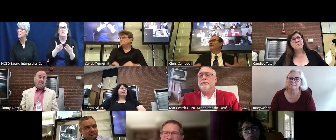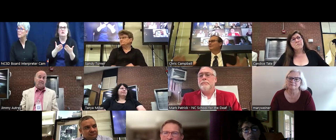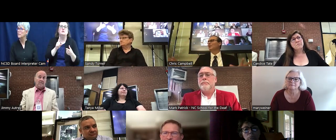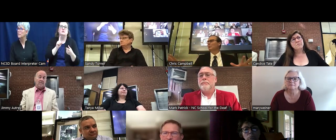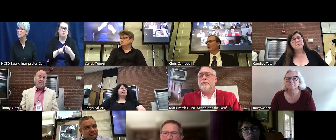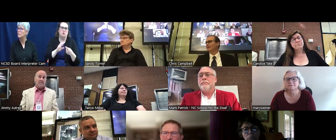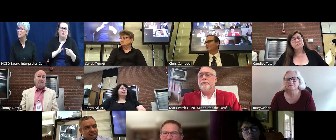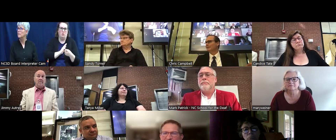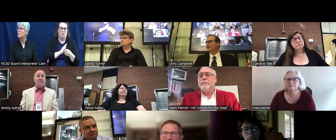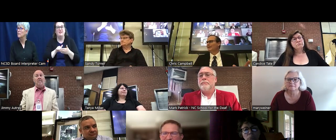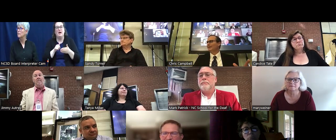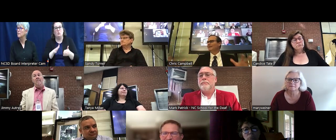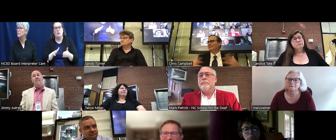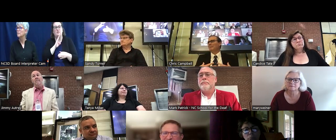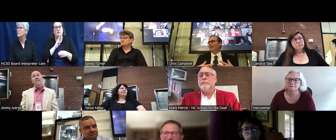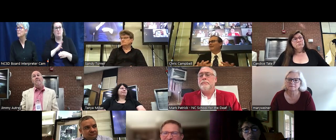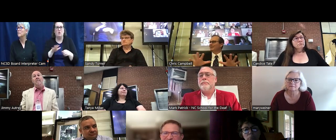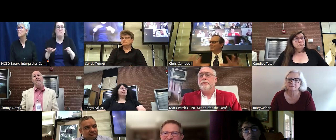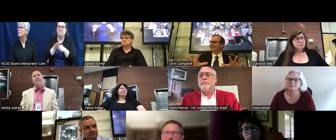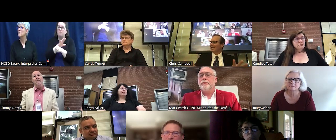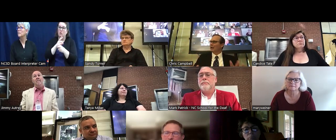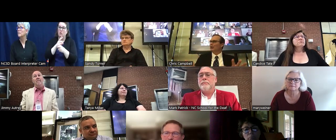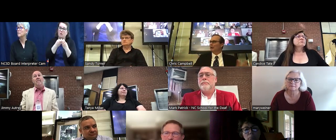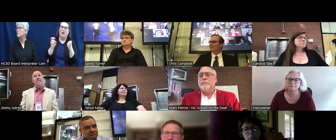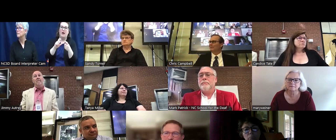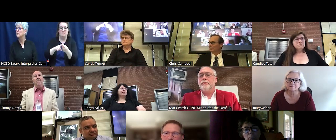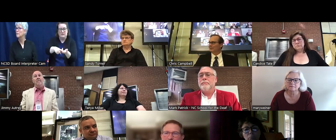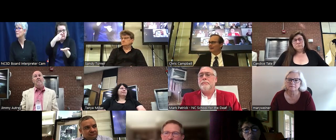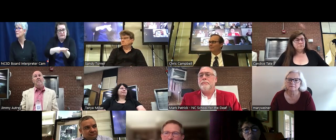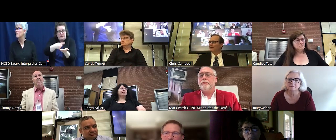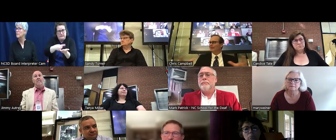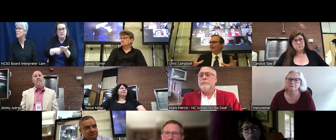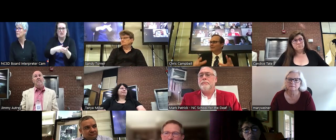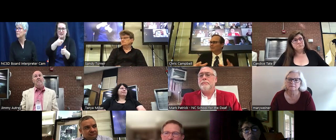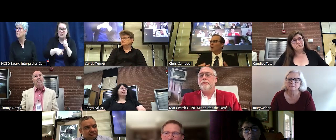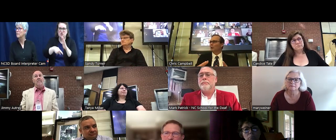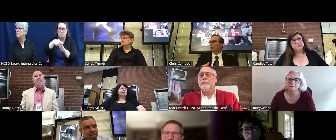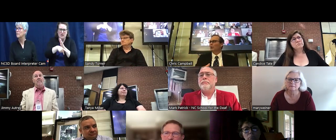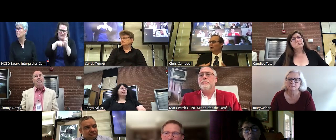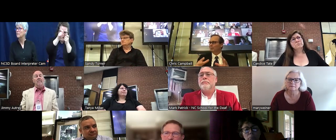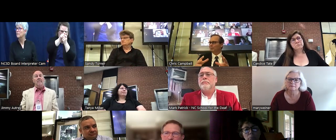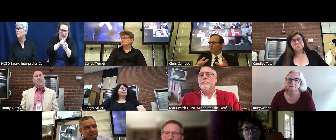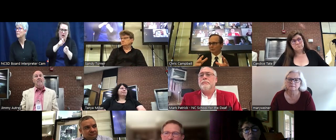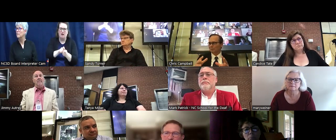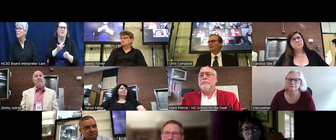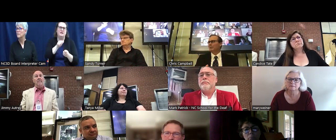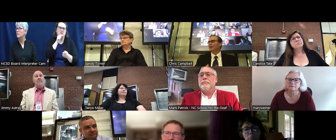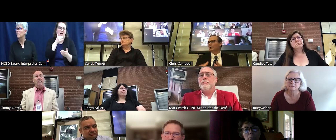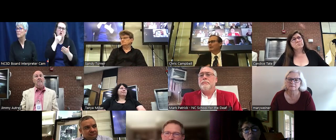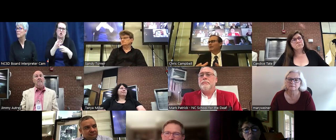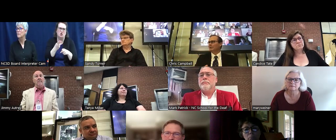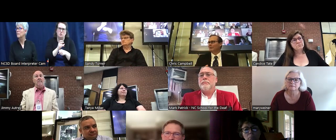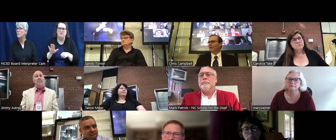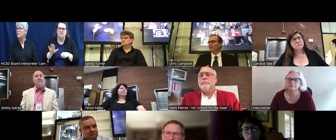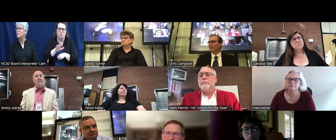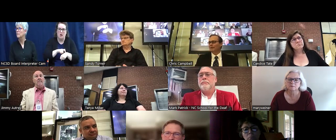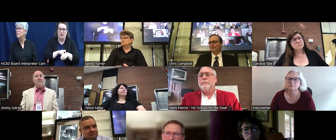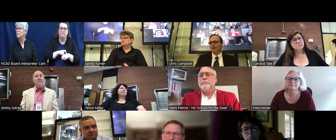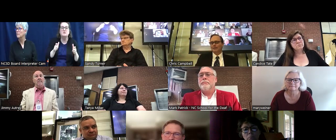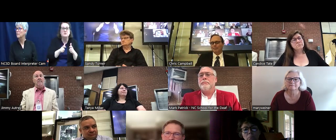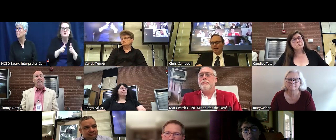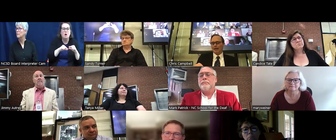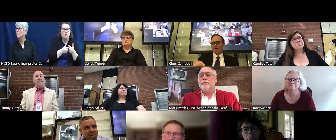every single policy. Because in my opinion, that's just not a good use of your time. In a smaller group, it works much better to review